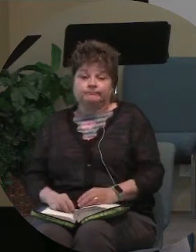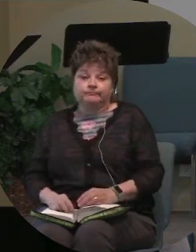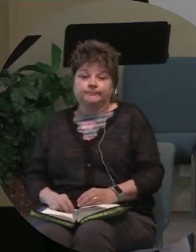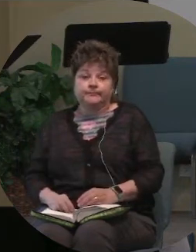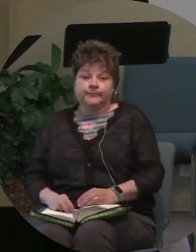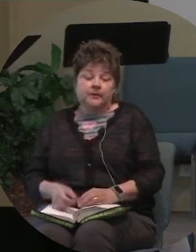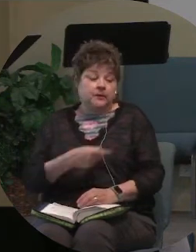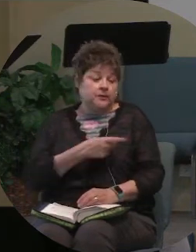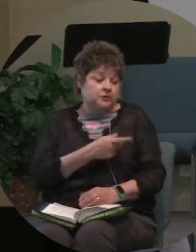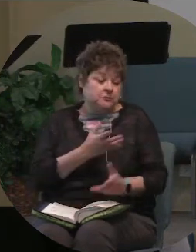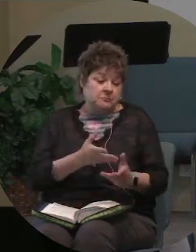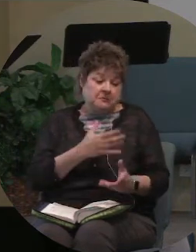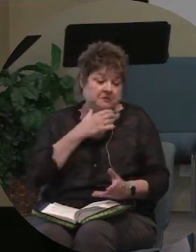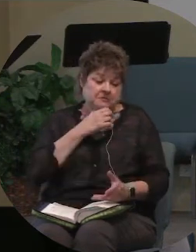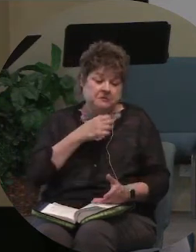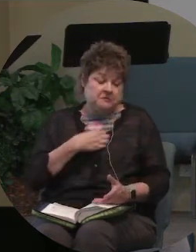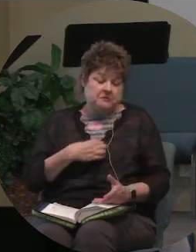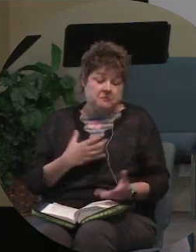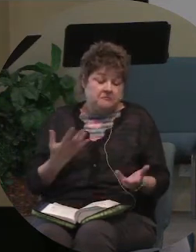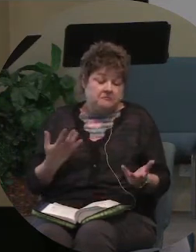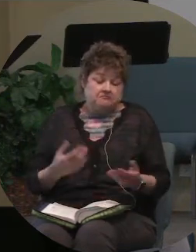She might not have been deserving.